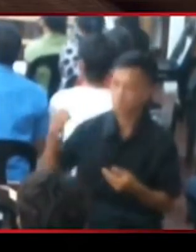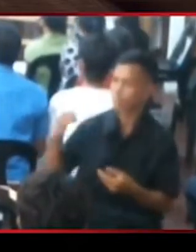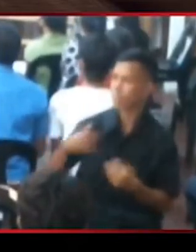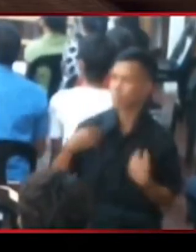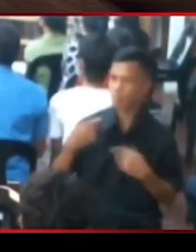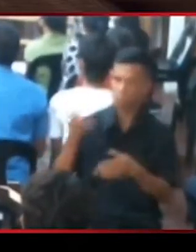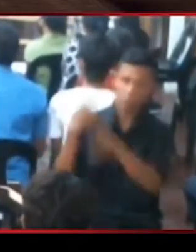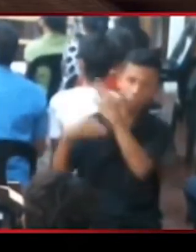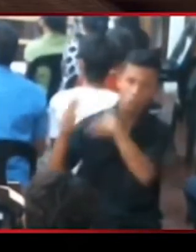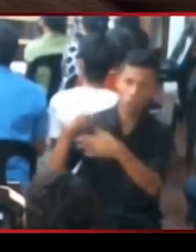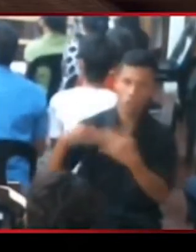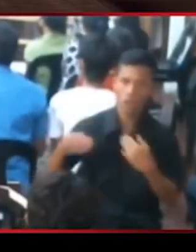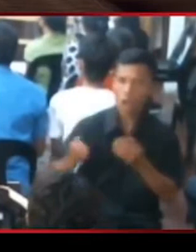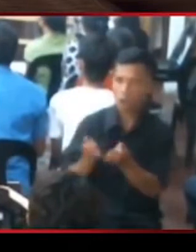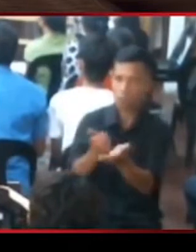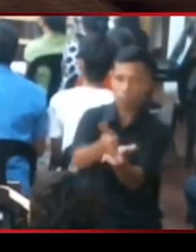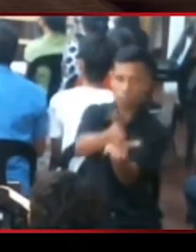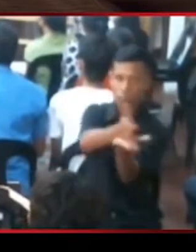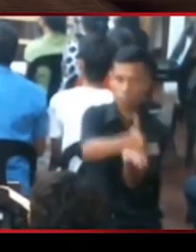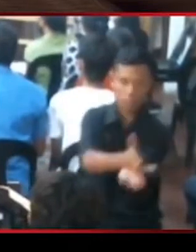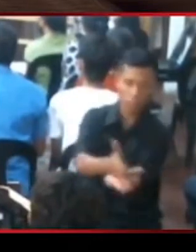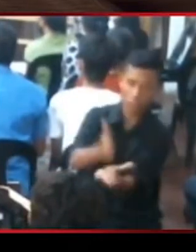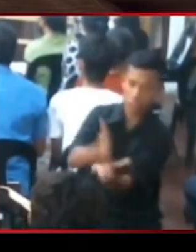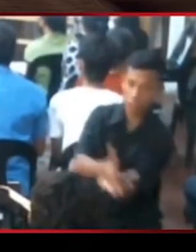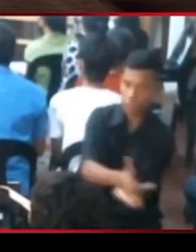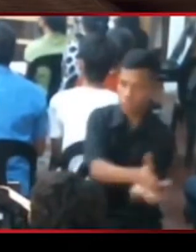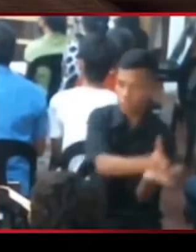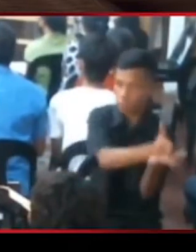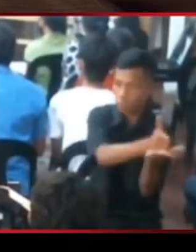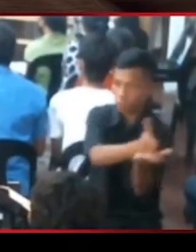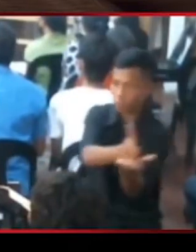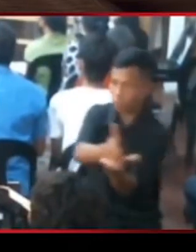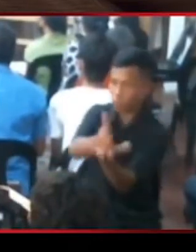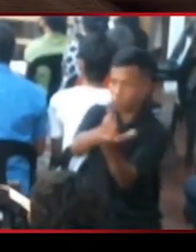One of the ships in the Navy, U.S. Navy, was